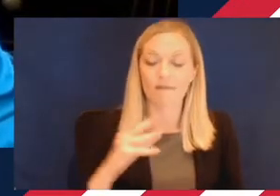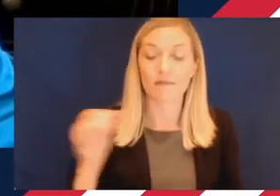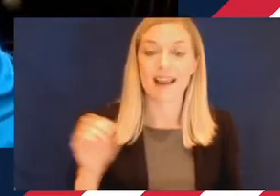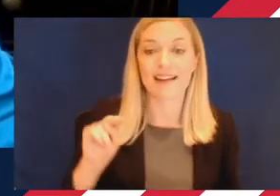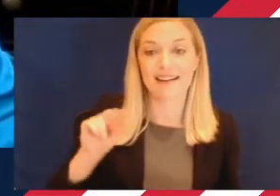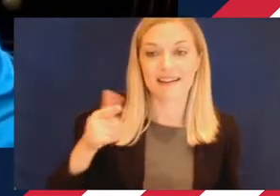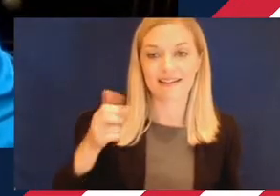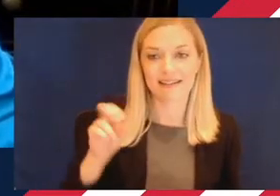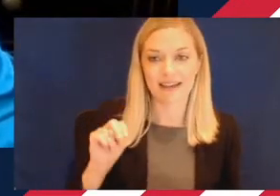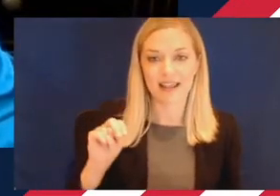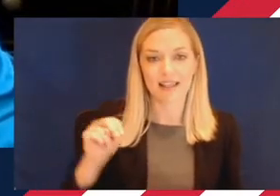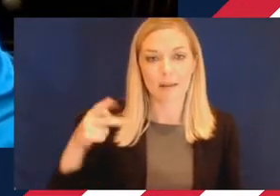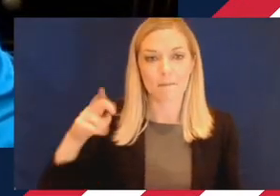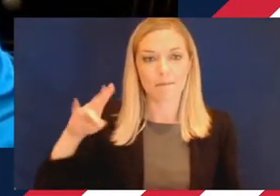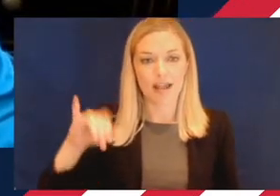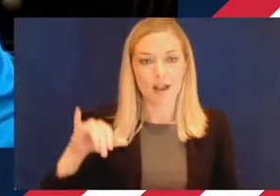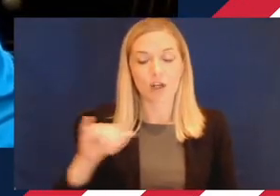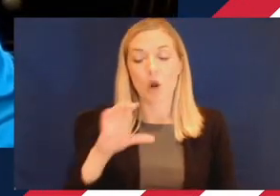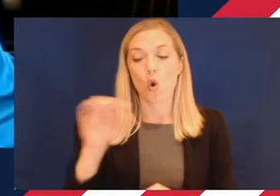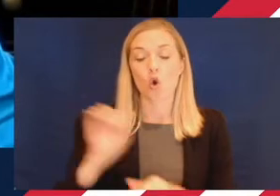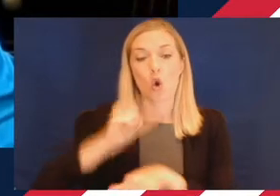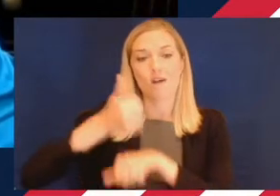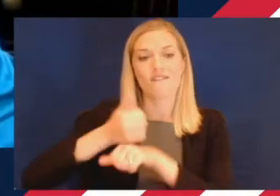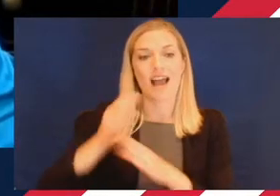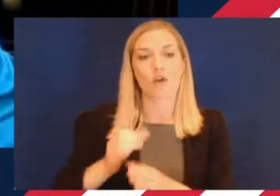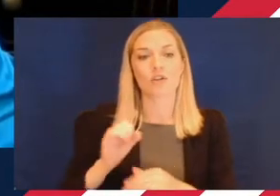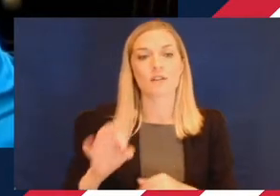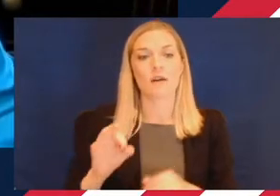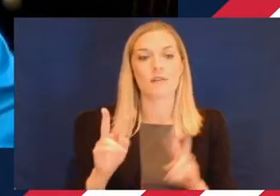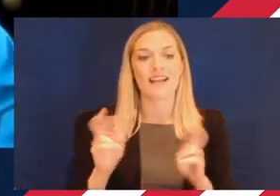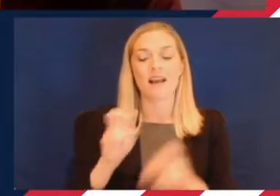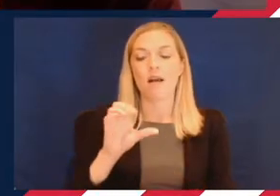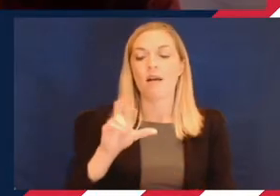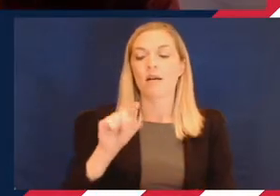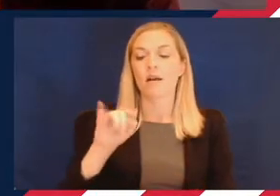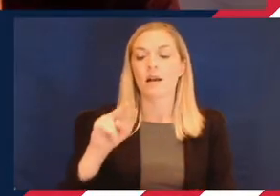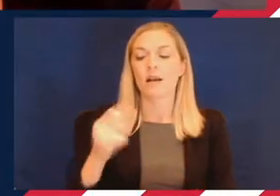of the Cutting Edge Elite Inc., a staffing agency.